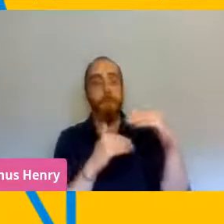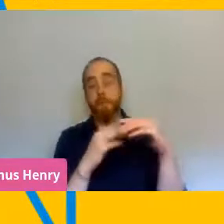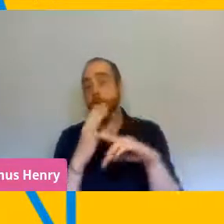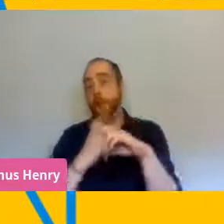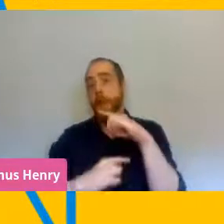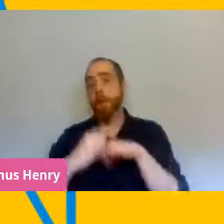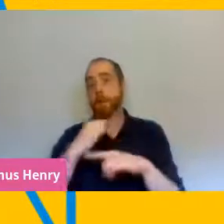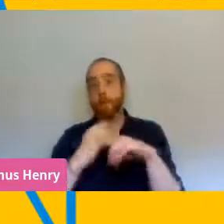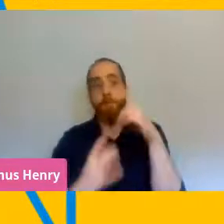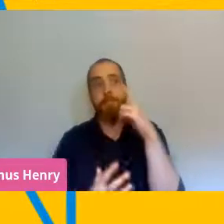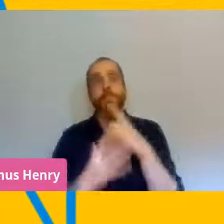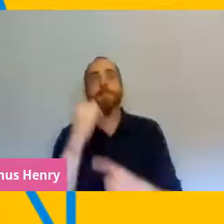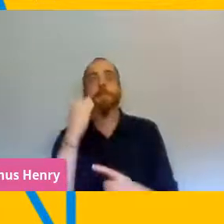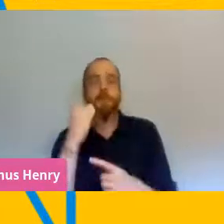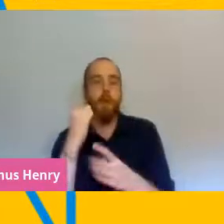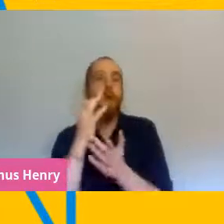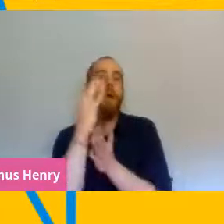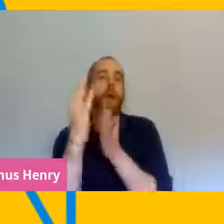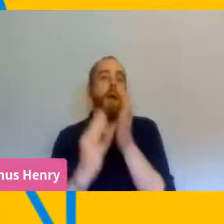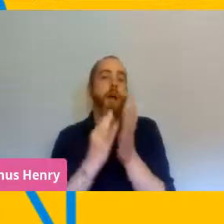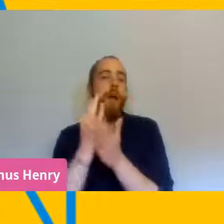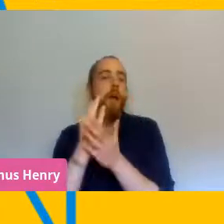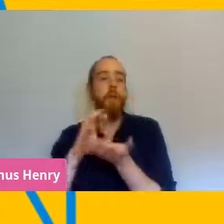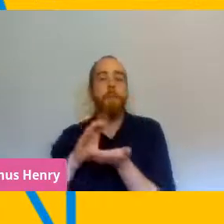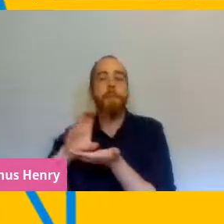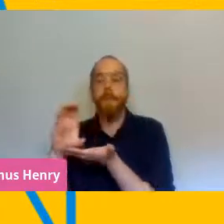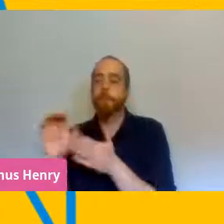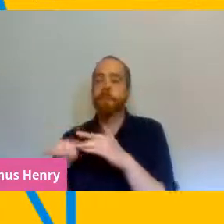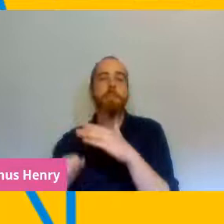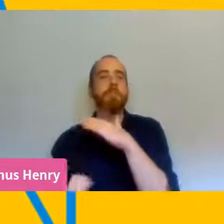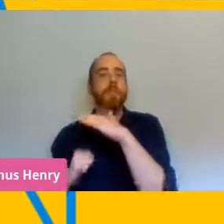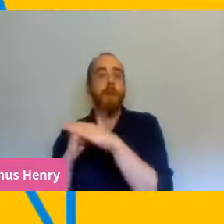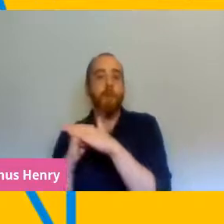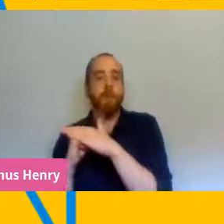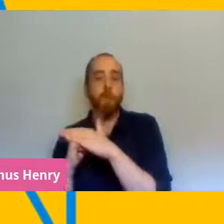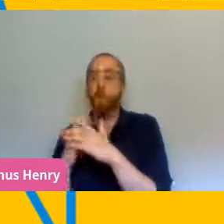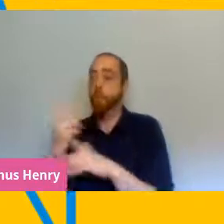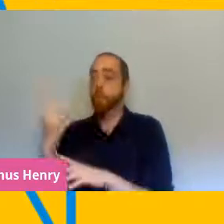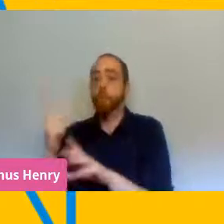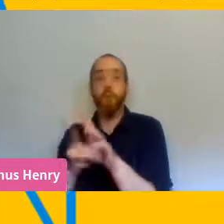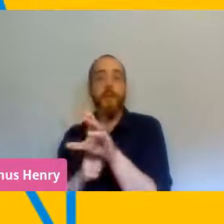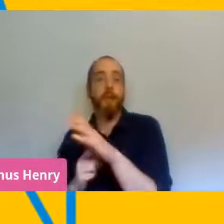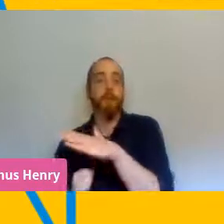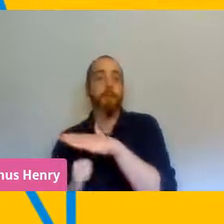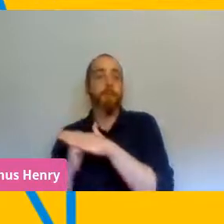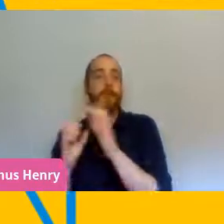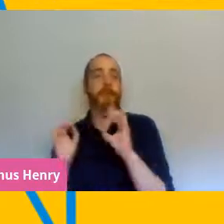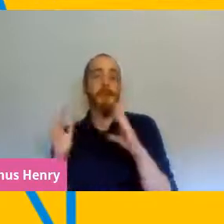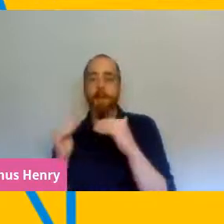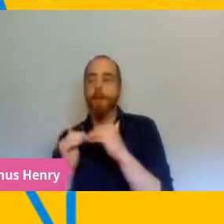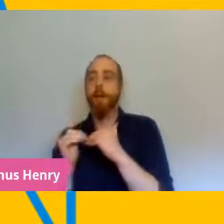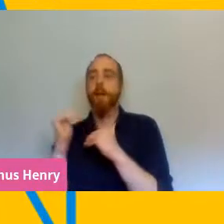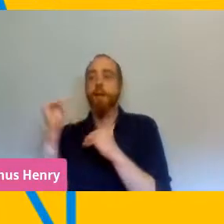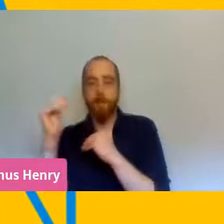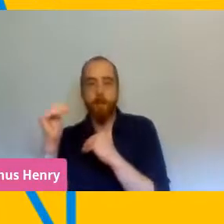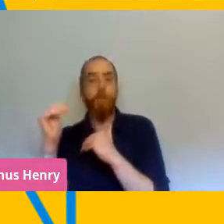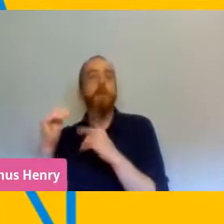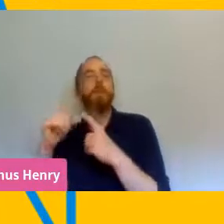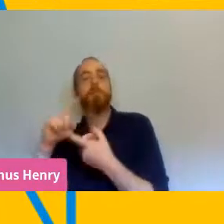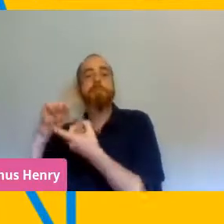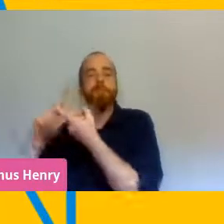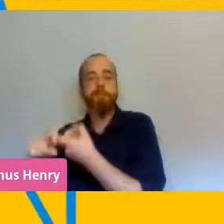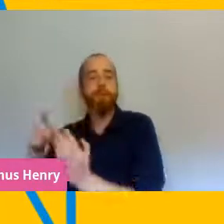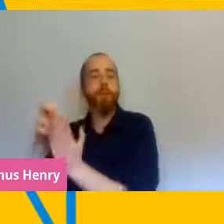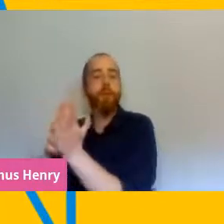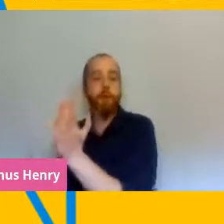one should be hourly paid for more than 2 years, and we won fractionalisation as well. So if you're on an